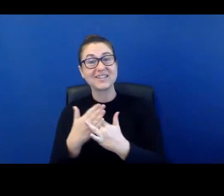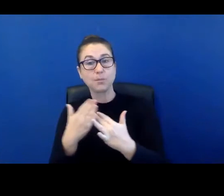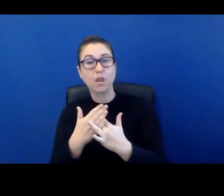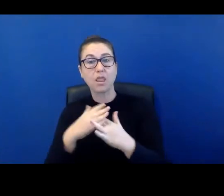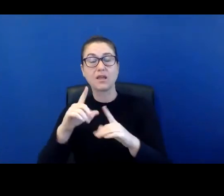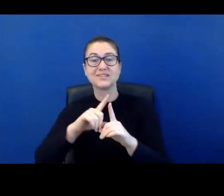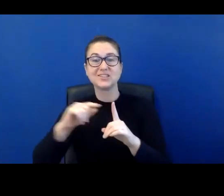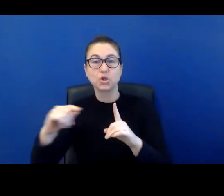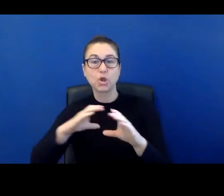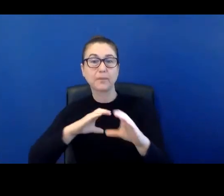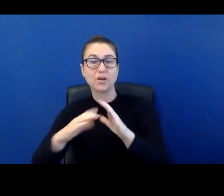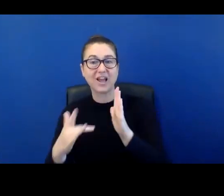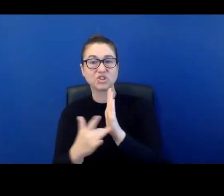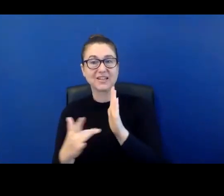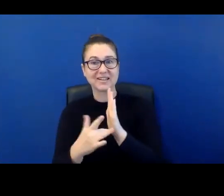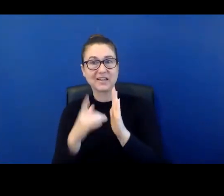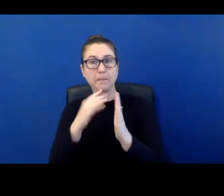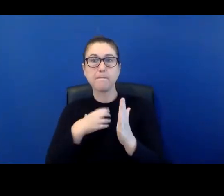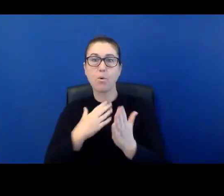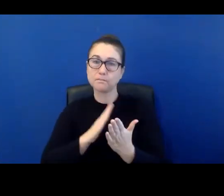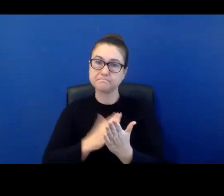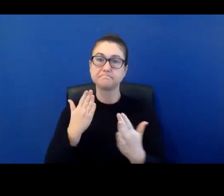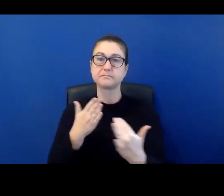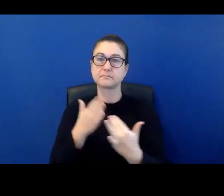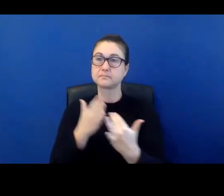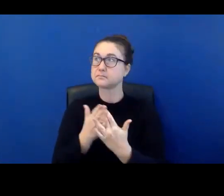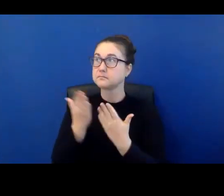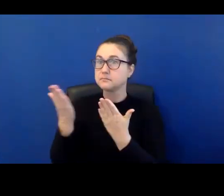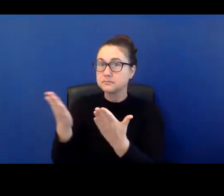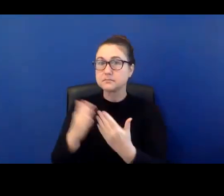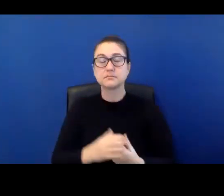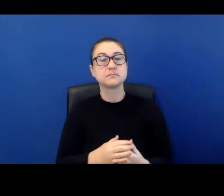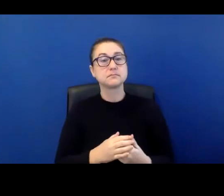communications technology. And so that can be through things